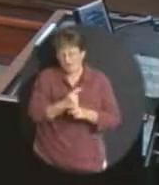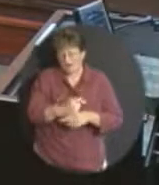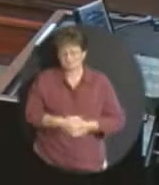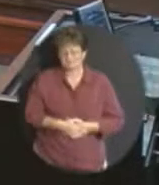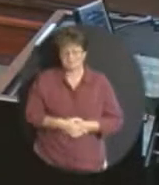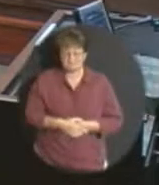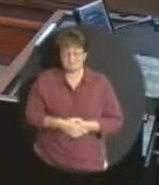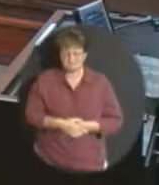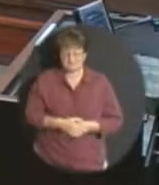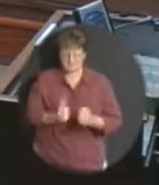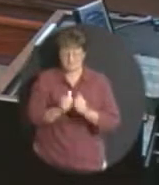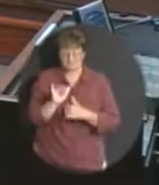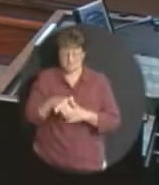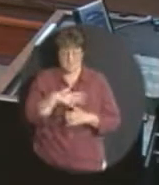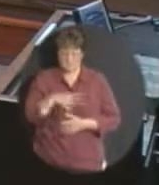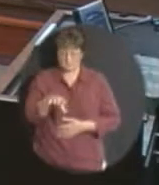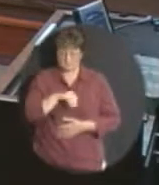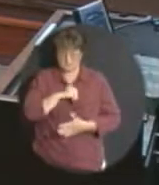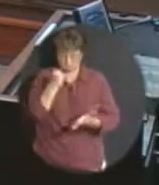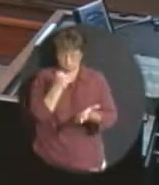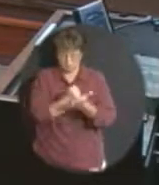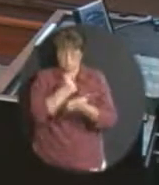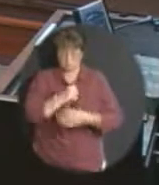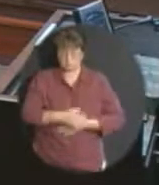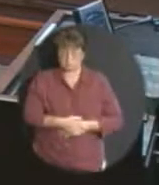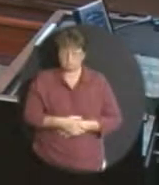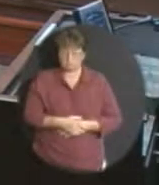All right, with that, then I would accept a motion.